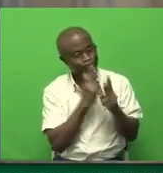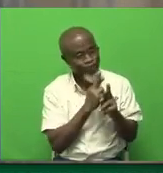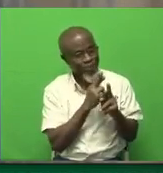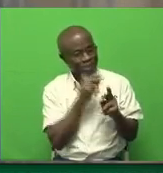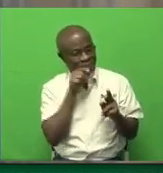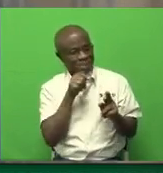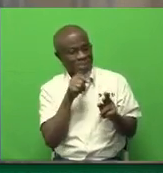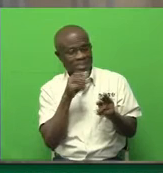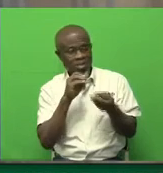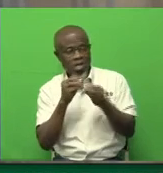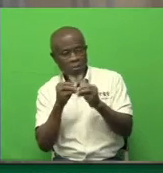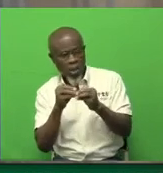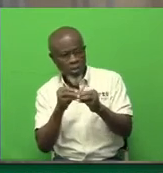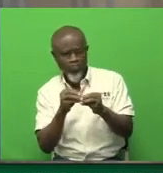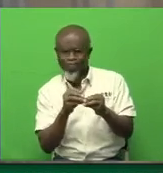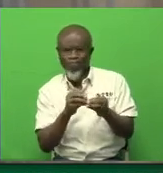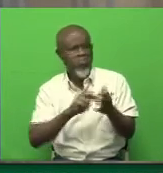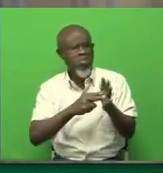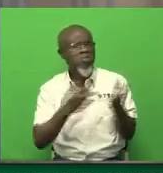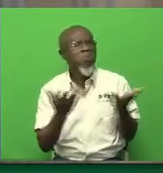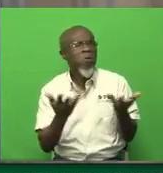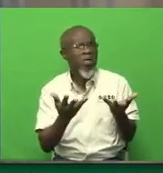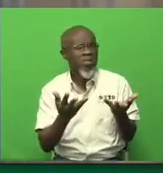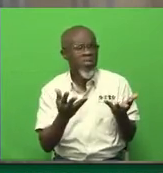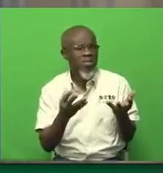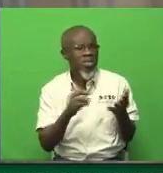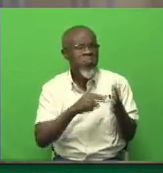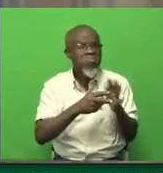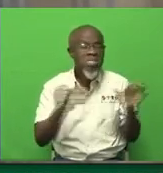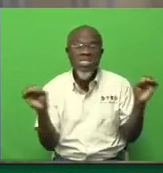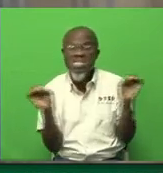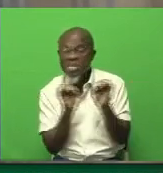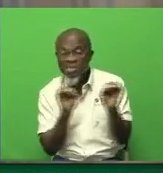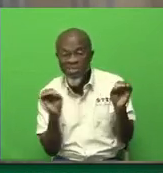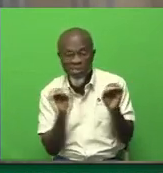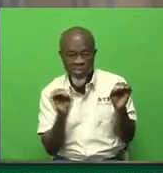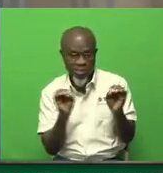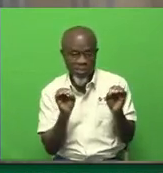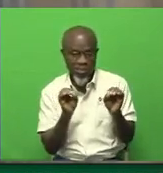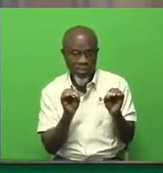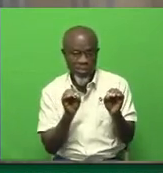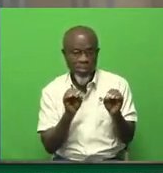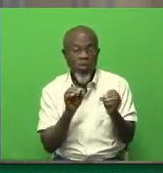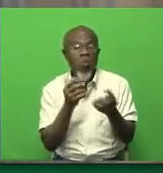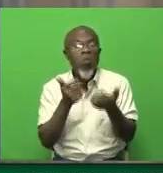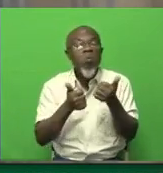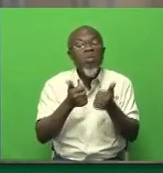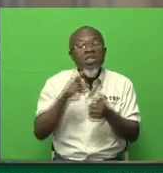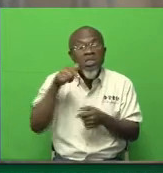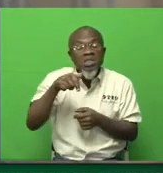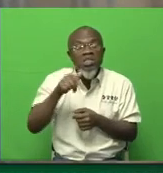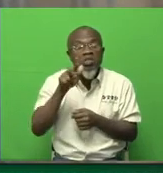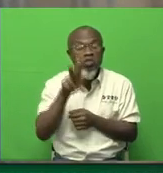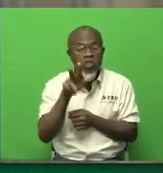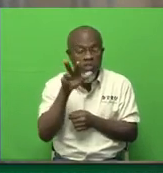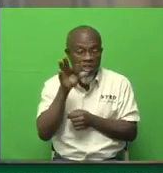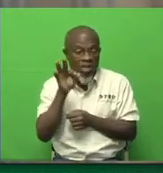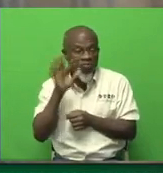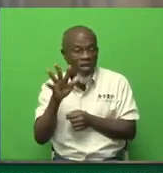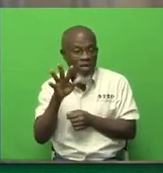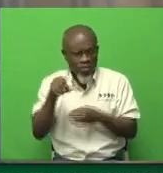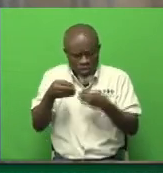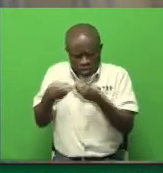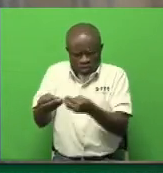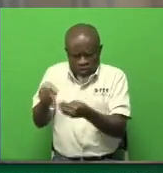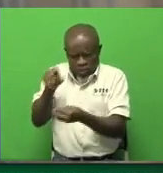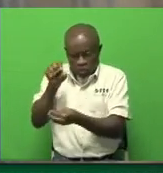tells us nothing tell us how much of that 395 actually went to these smes because